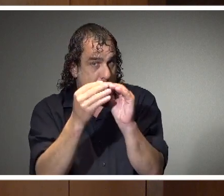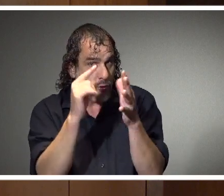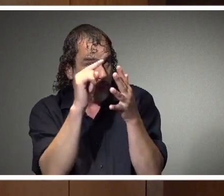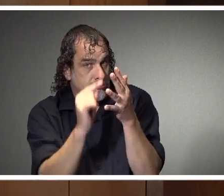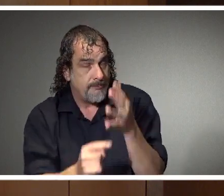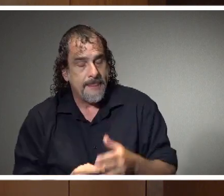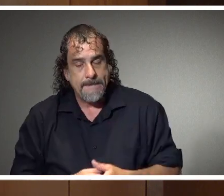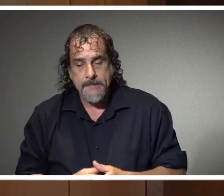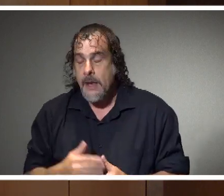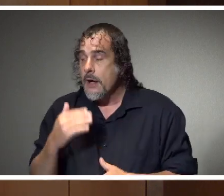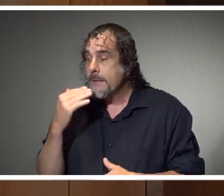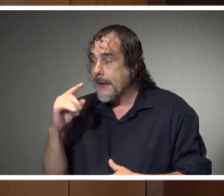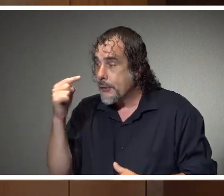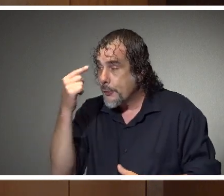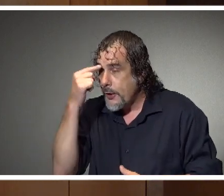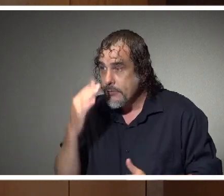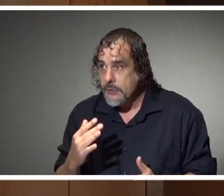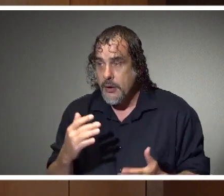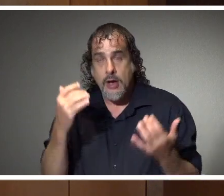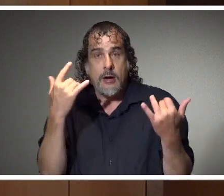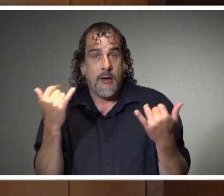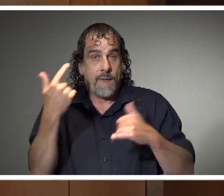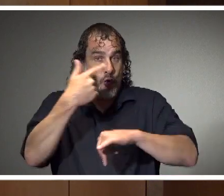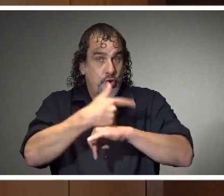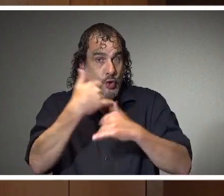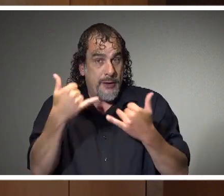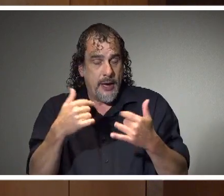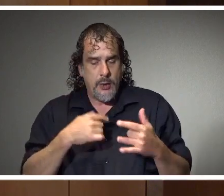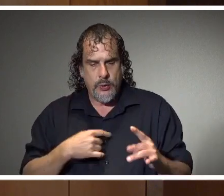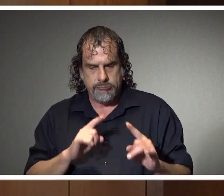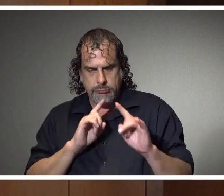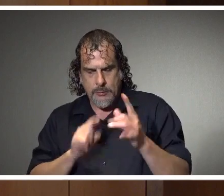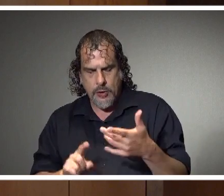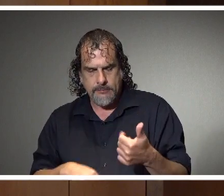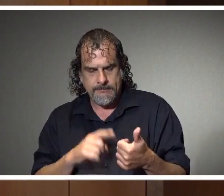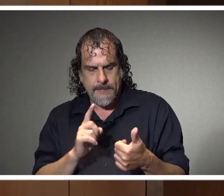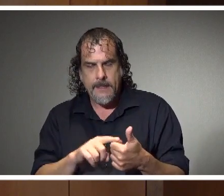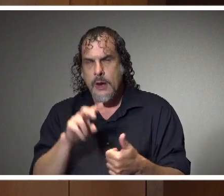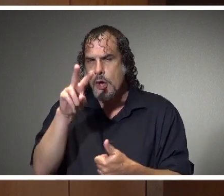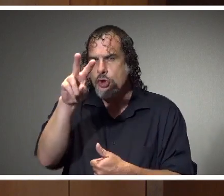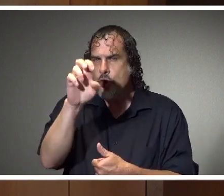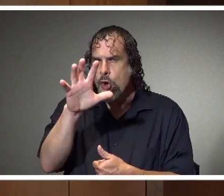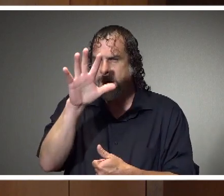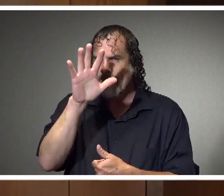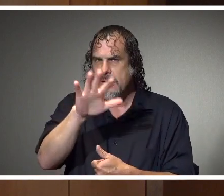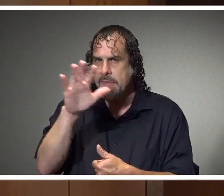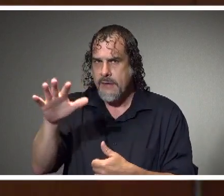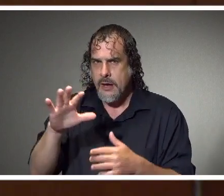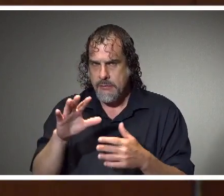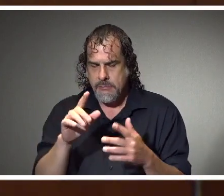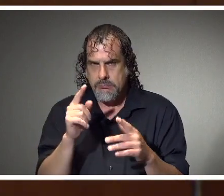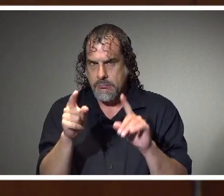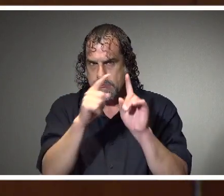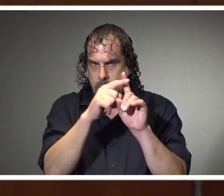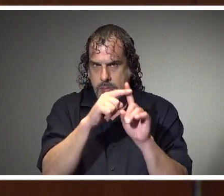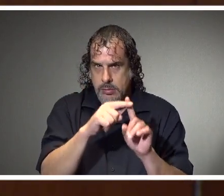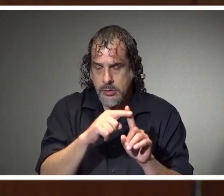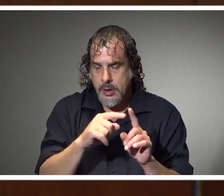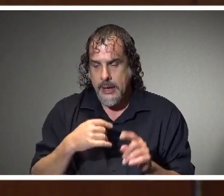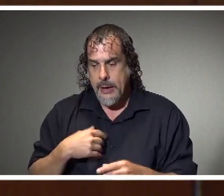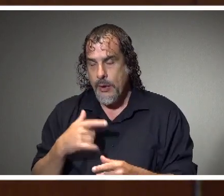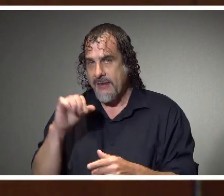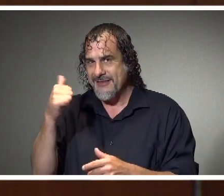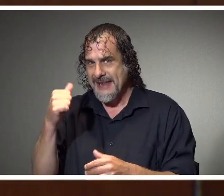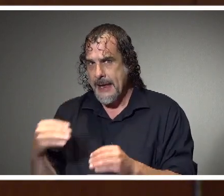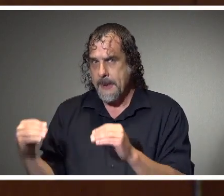Governor. So for today, we were reporting additional 255 cases and unfortunately 10